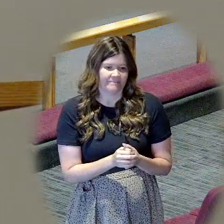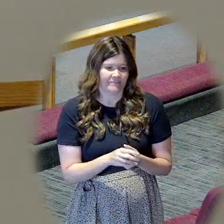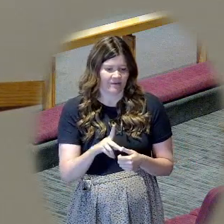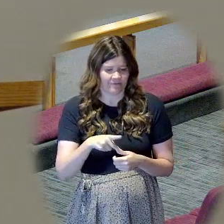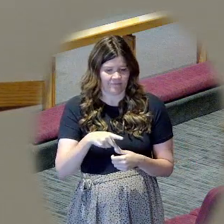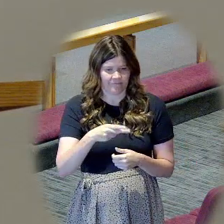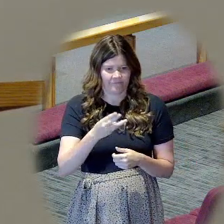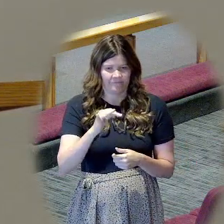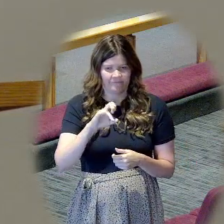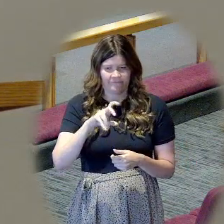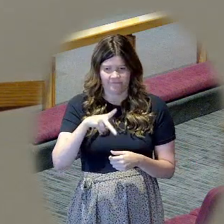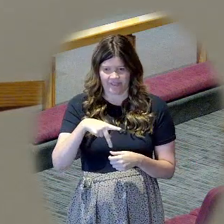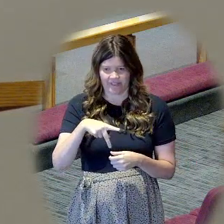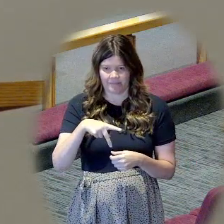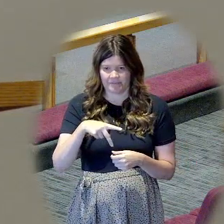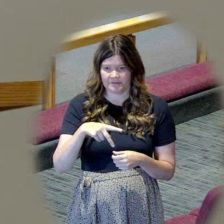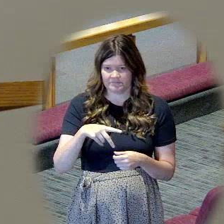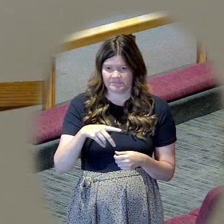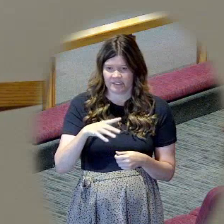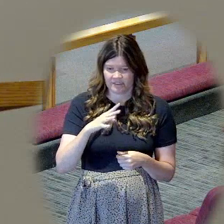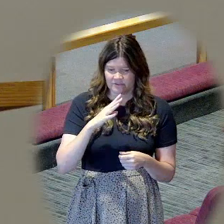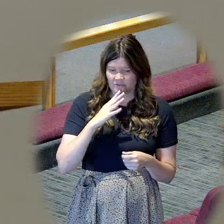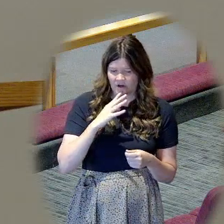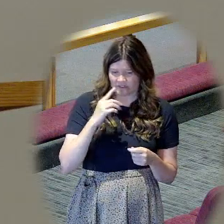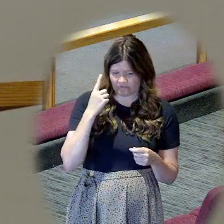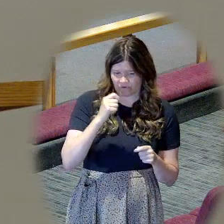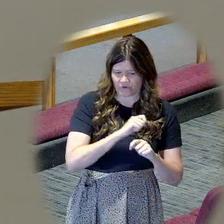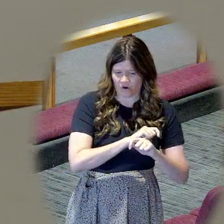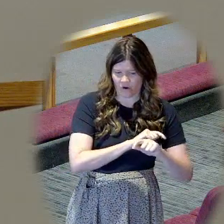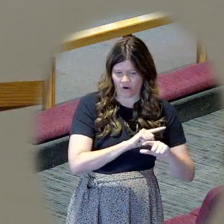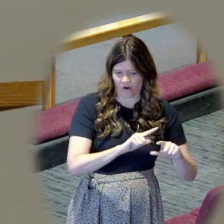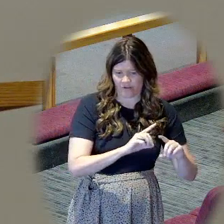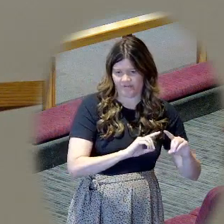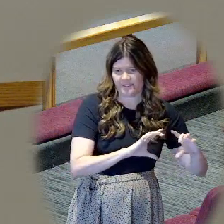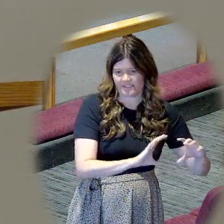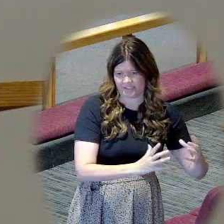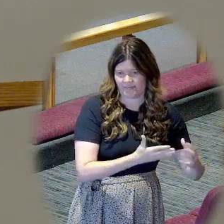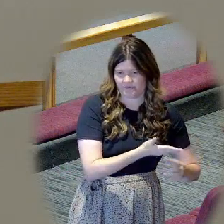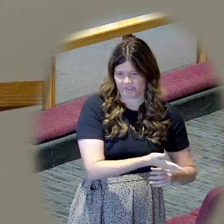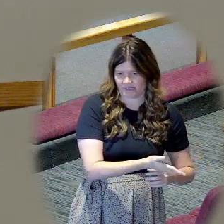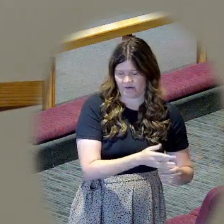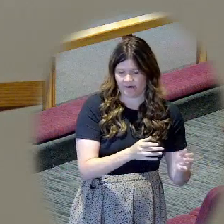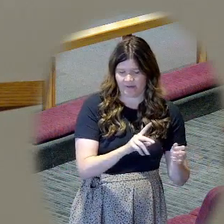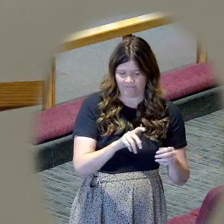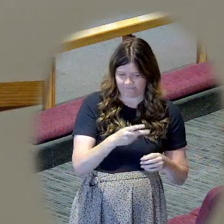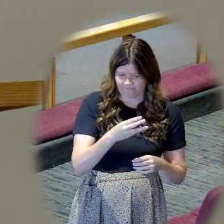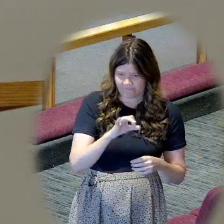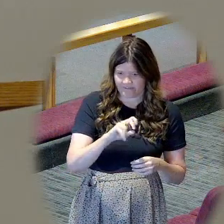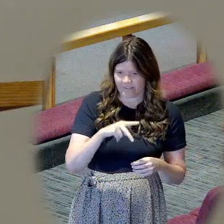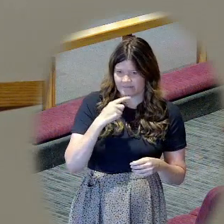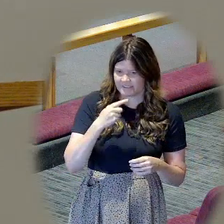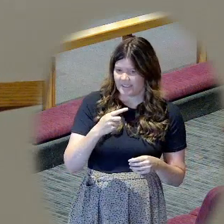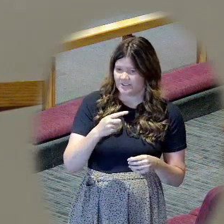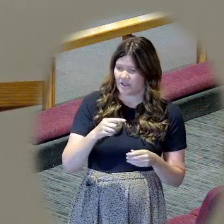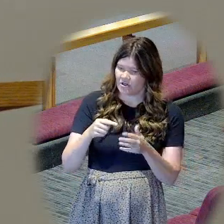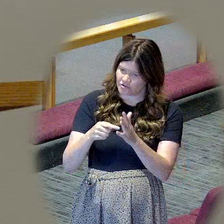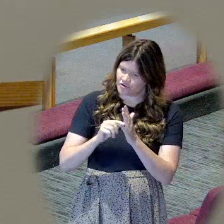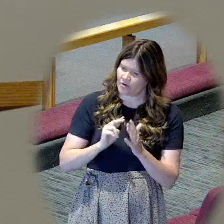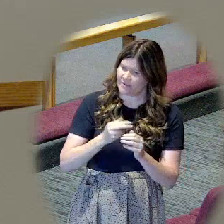Philip speaks for the whole group here, not just himself. He says, "Jesus, just show us the Father, and that'll be enough.